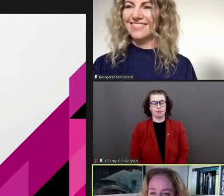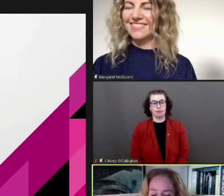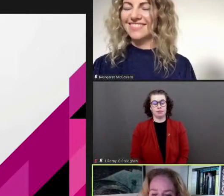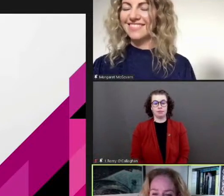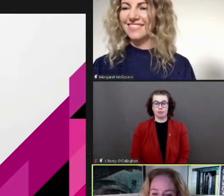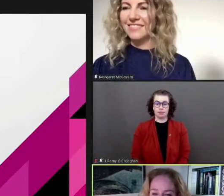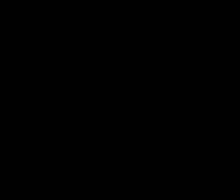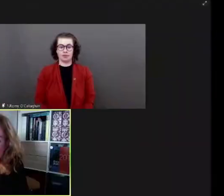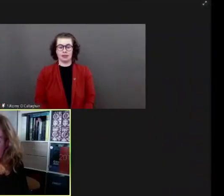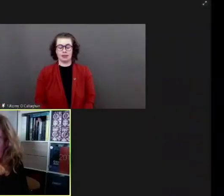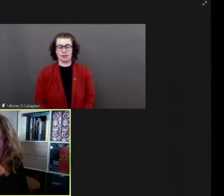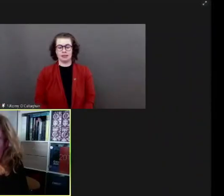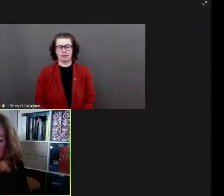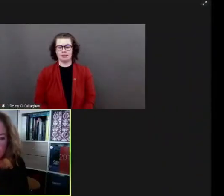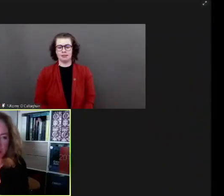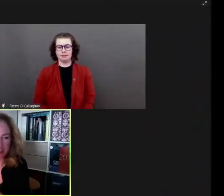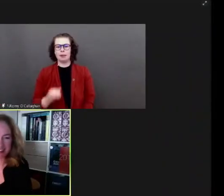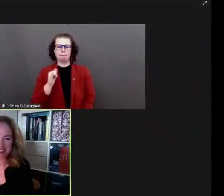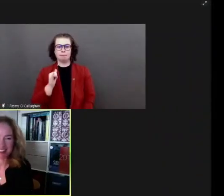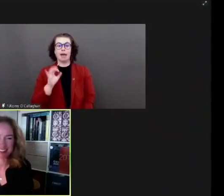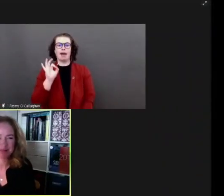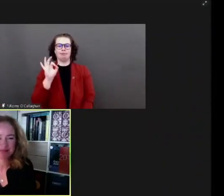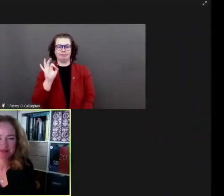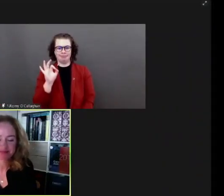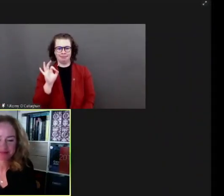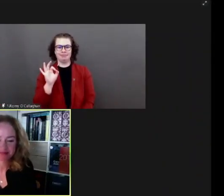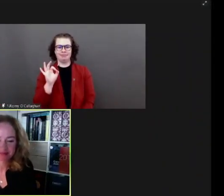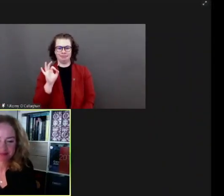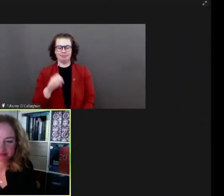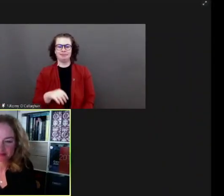the first one, maybe it's only one at a time. That's, oh, great, you know.